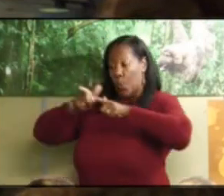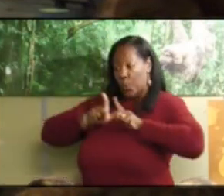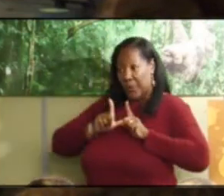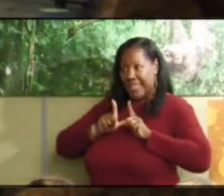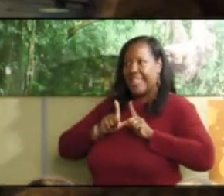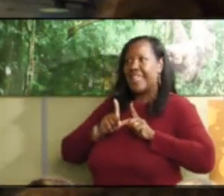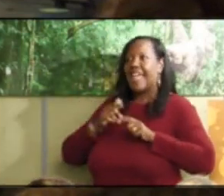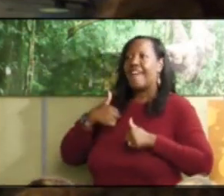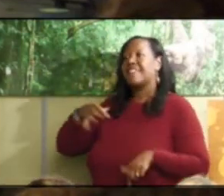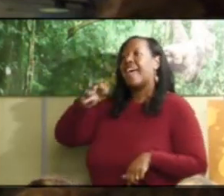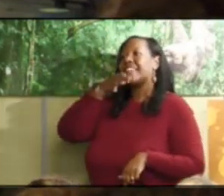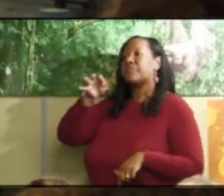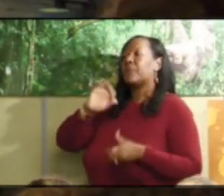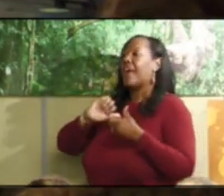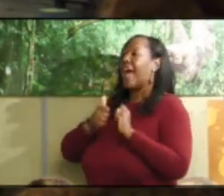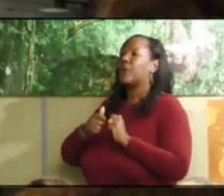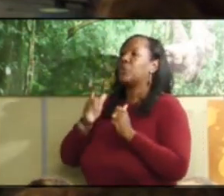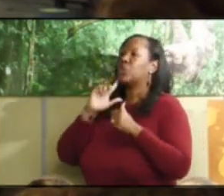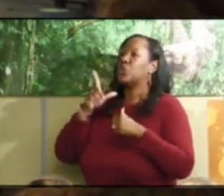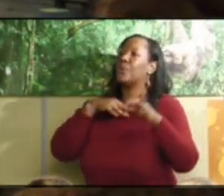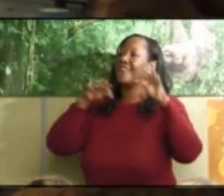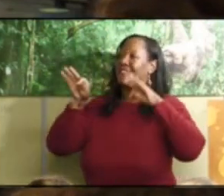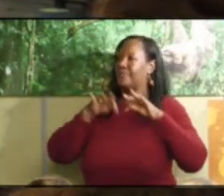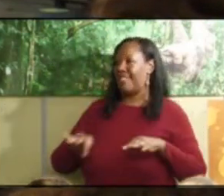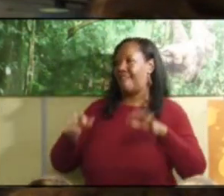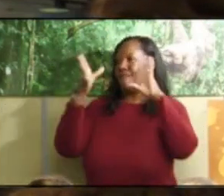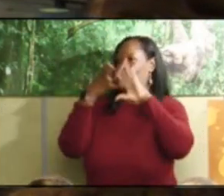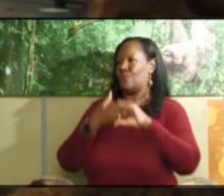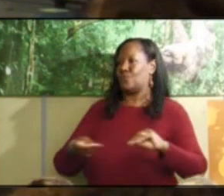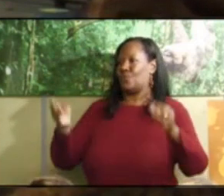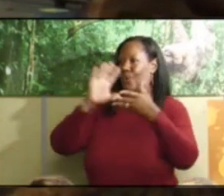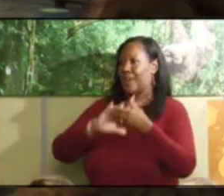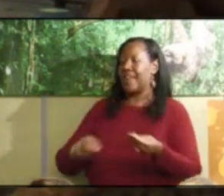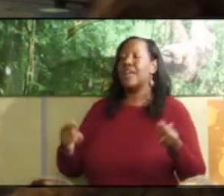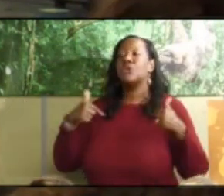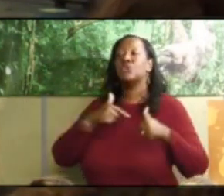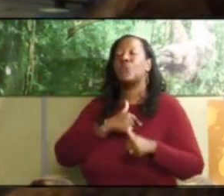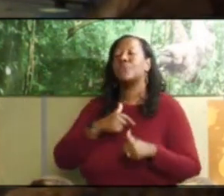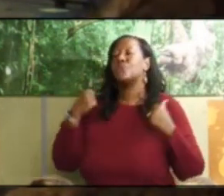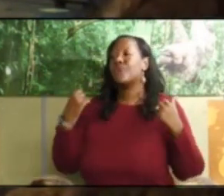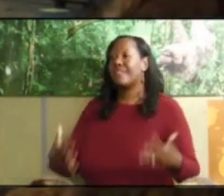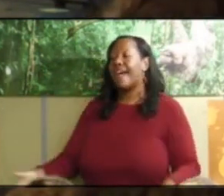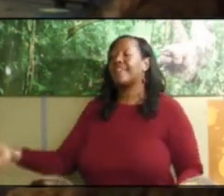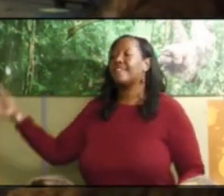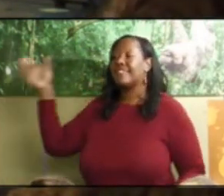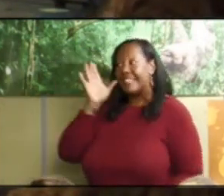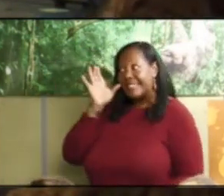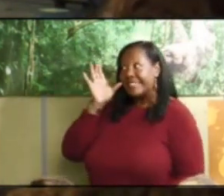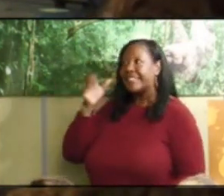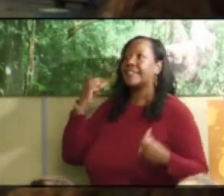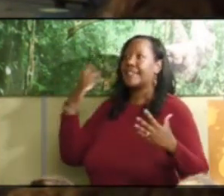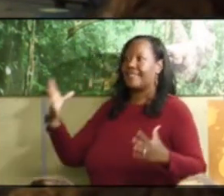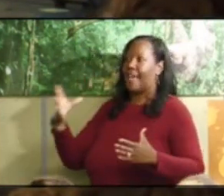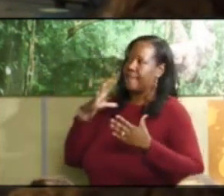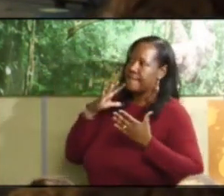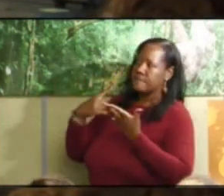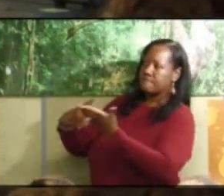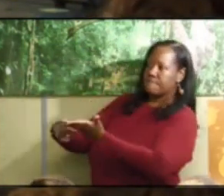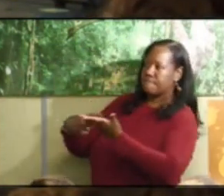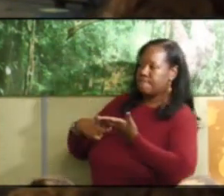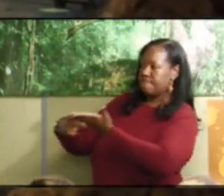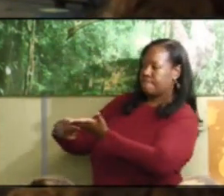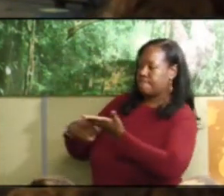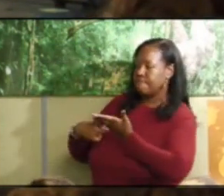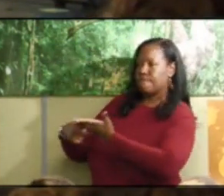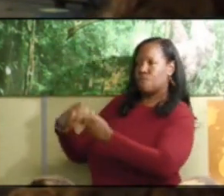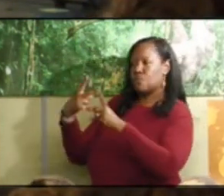come in with the expertise on how do you tell that story. So we do a lot of listening and a lot of conversation as a way of figuring out how can we